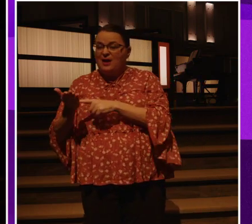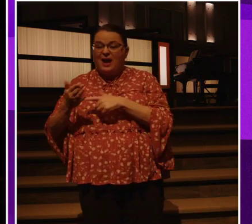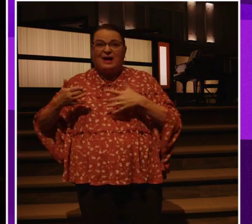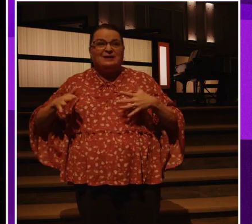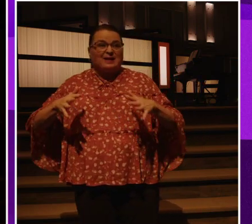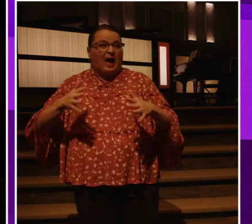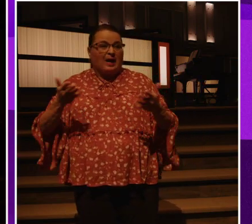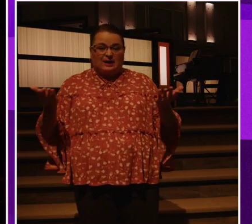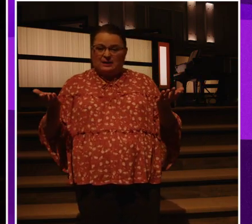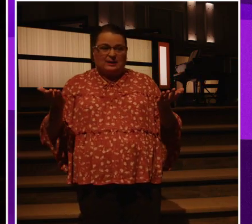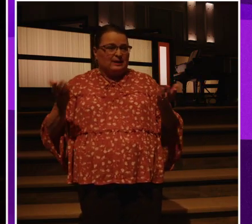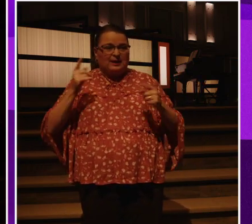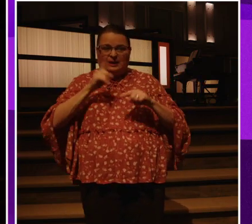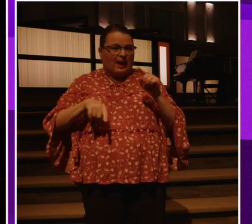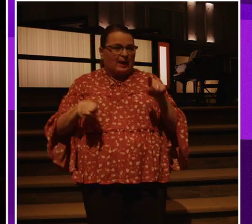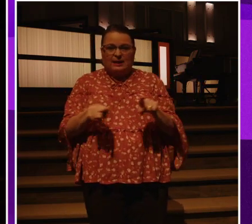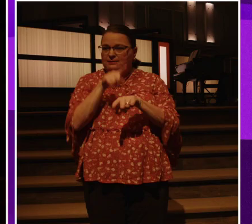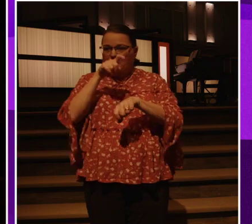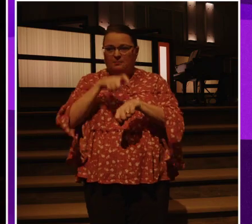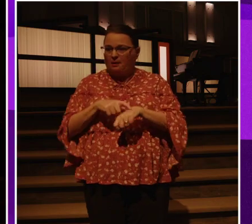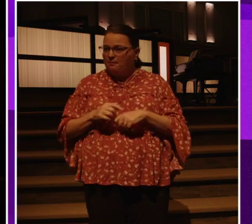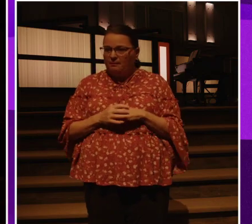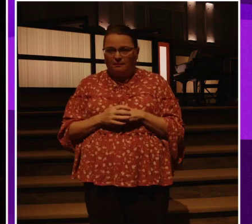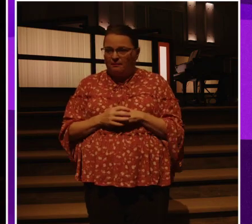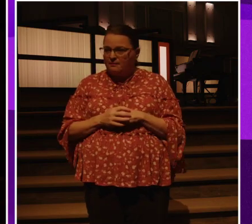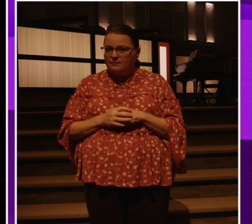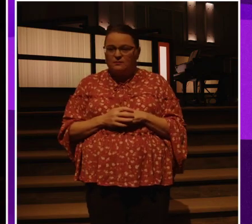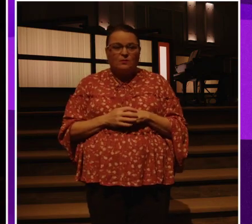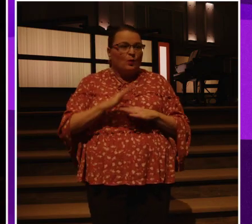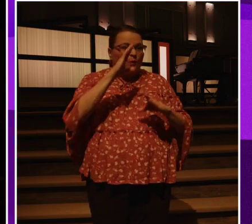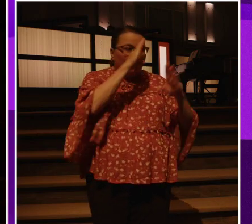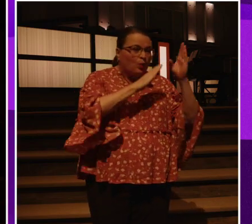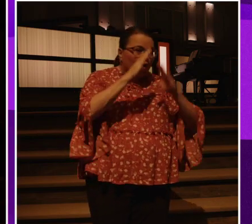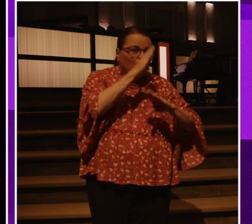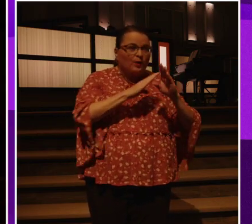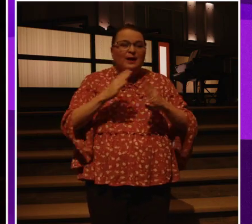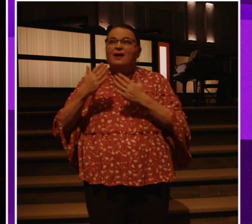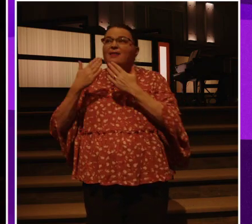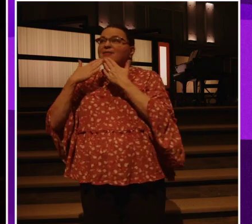life, worry and thankfulness don't get along.